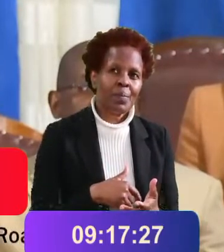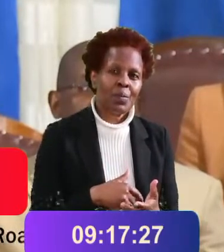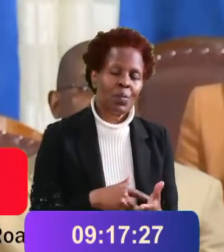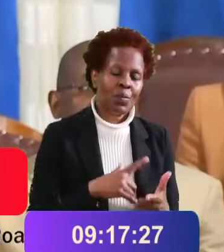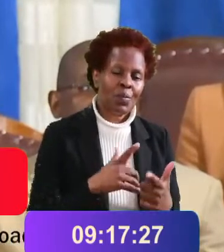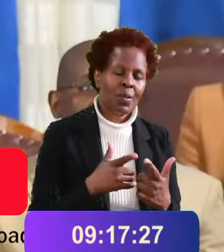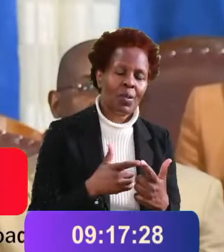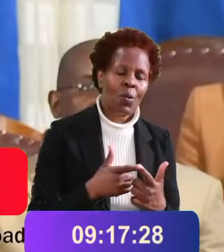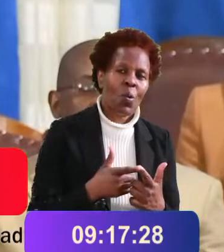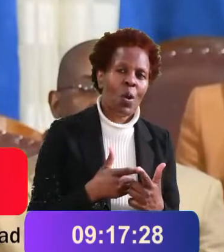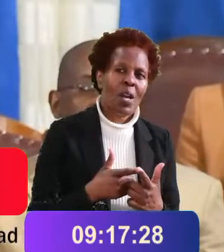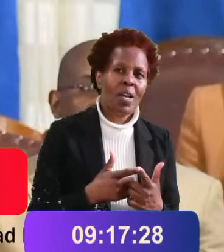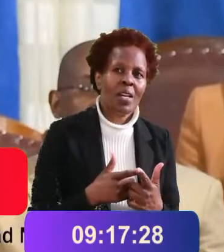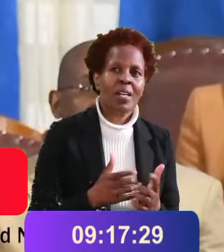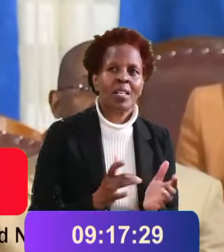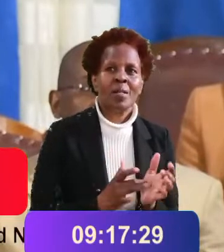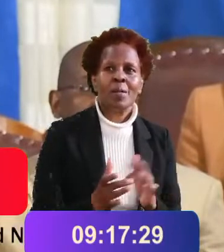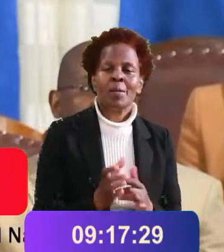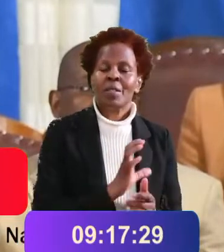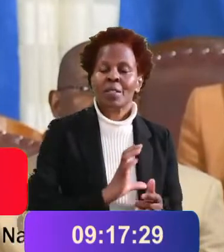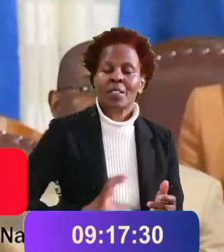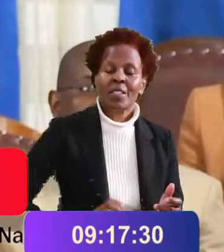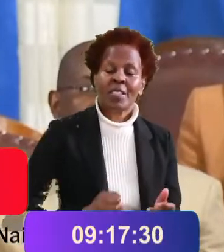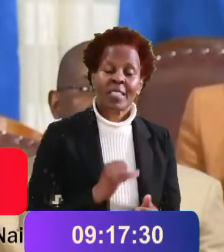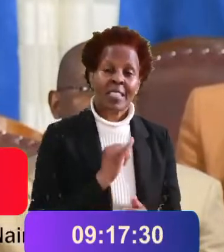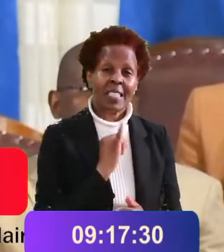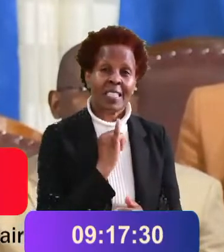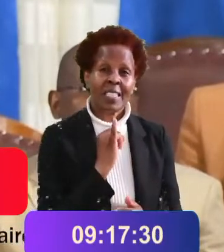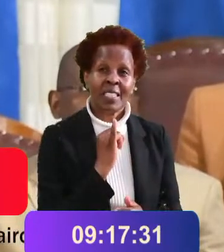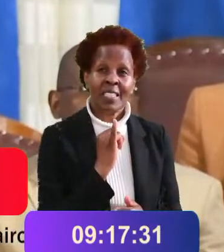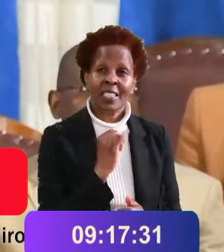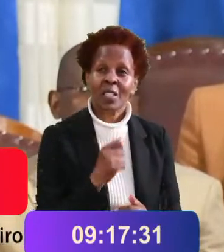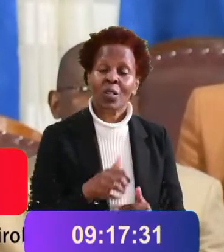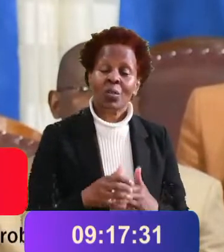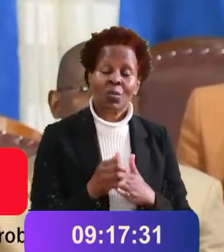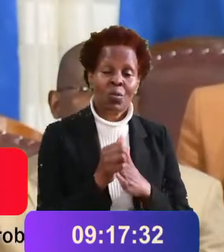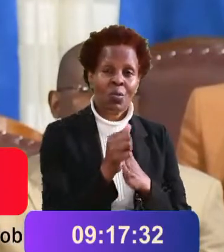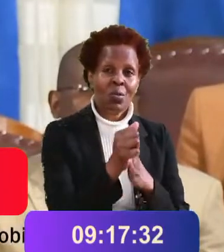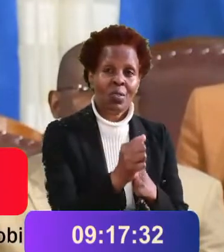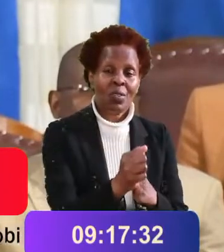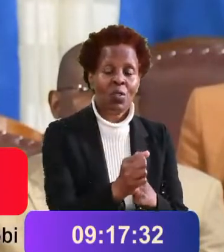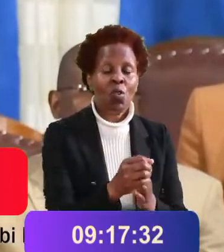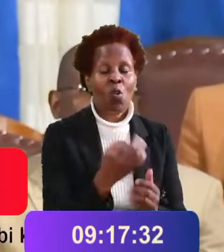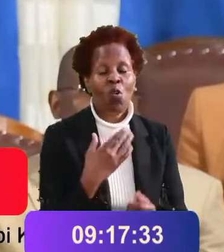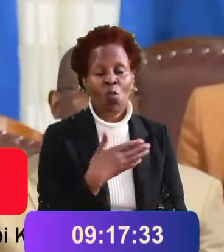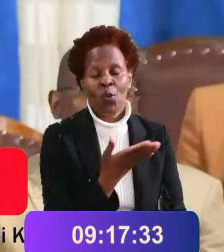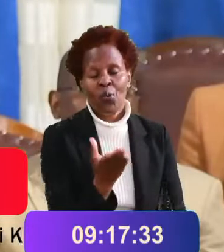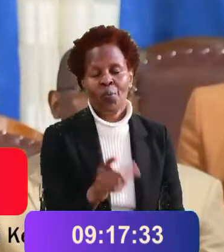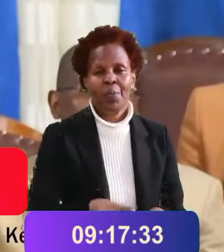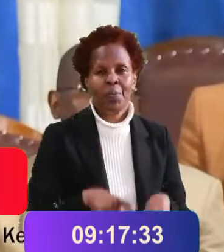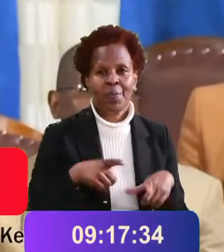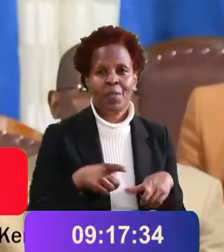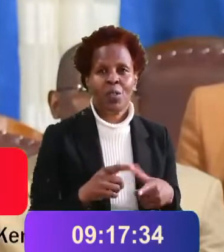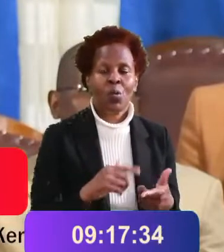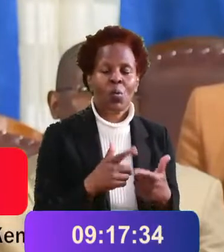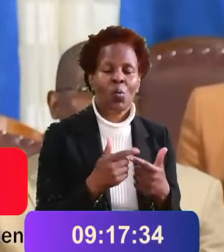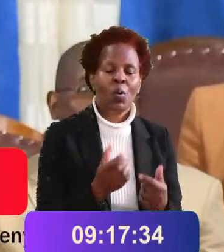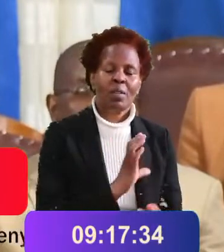when Christ is in control of your life,